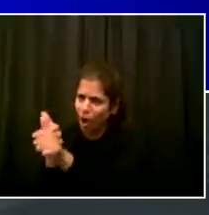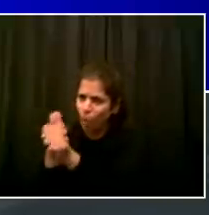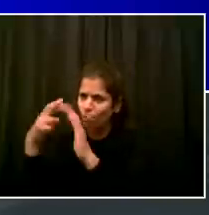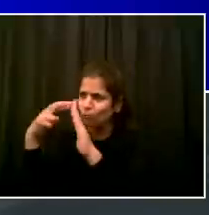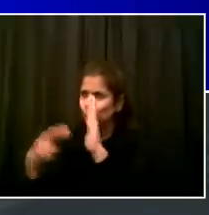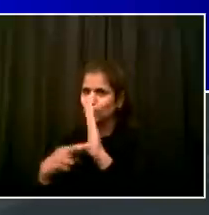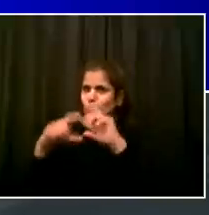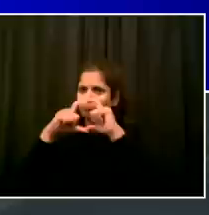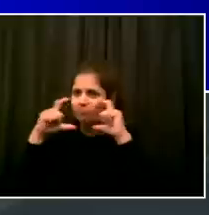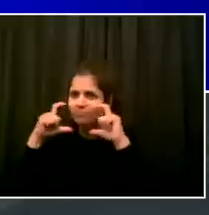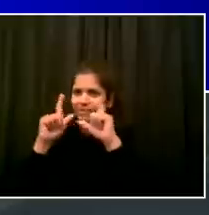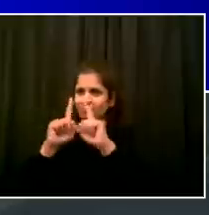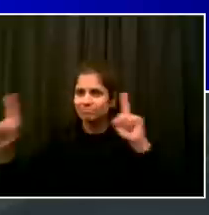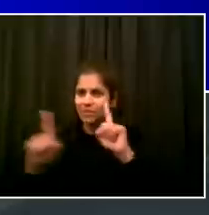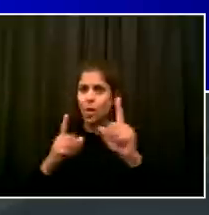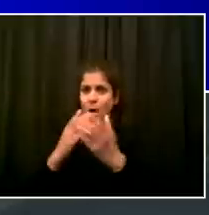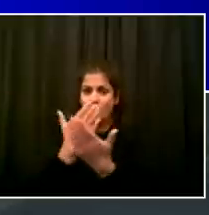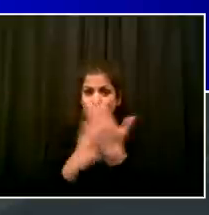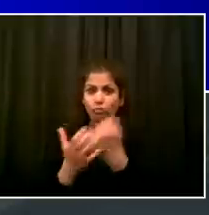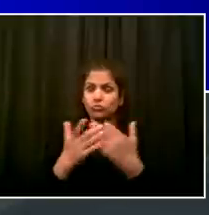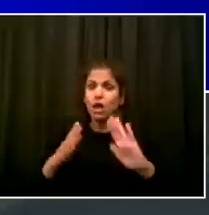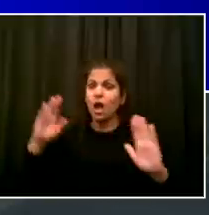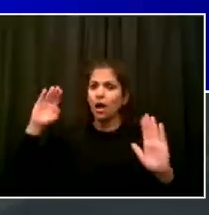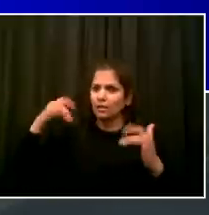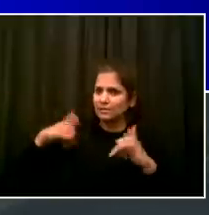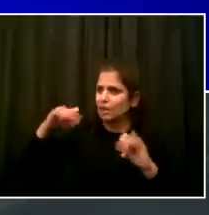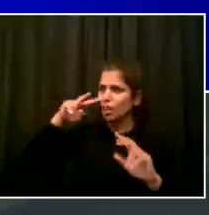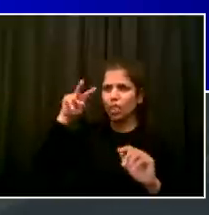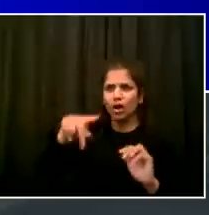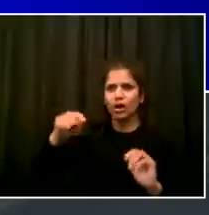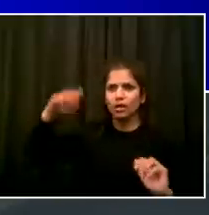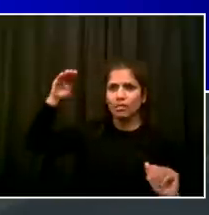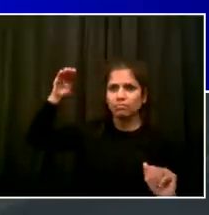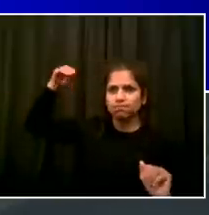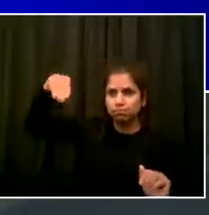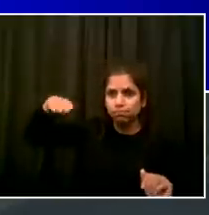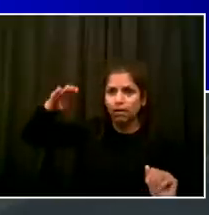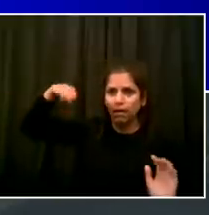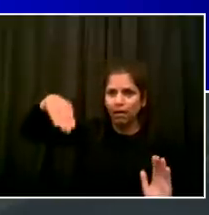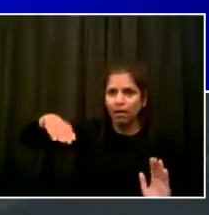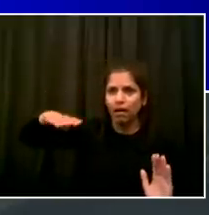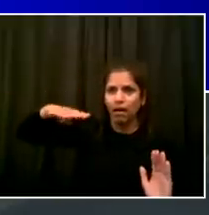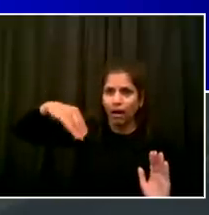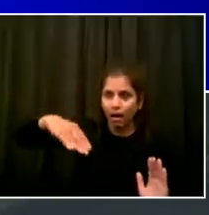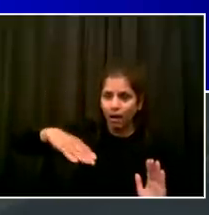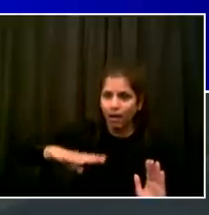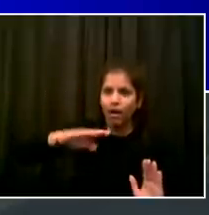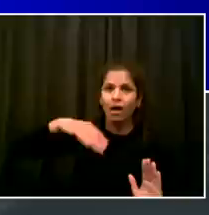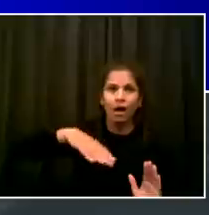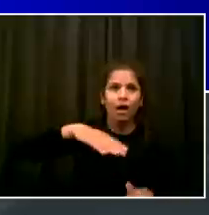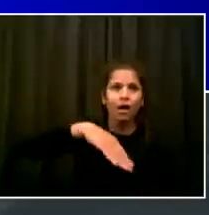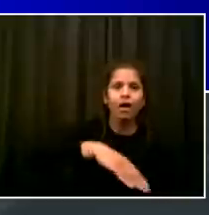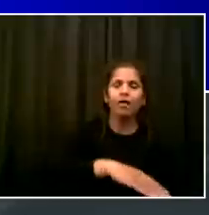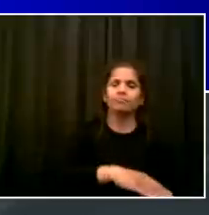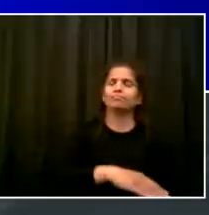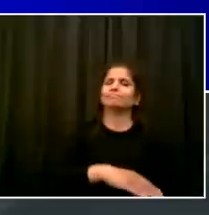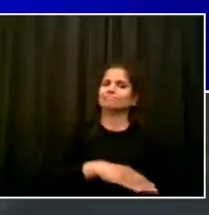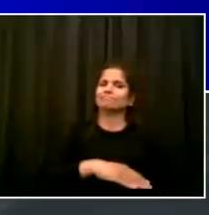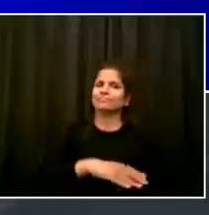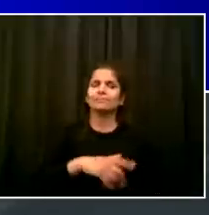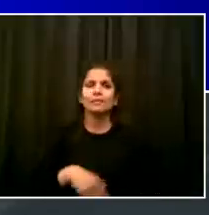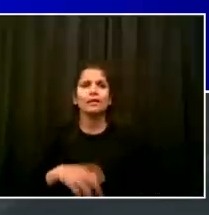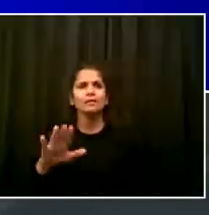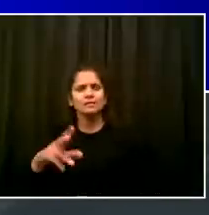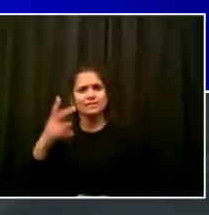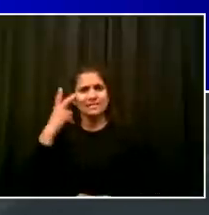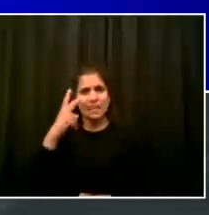up for about 5 weeks. Everything was about the trajectory, and there you see that downward sloping line, and we love the fact that it's gone down